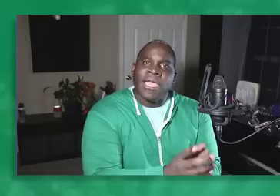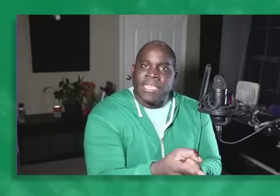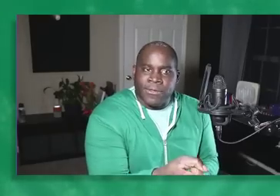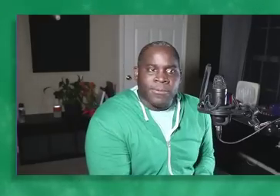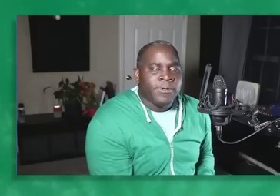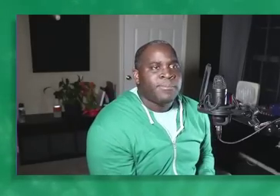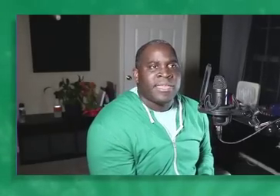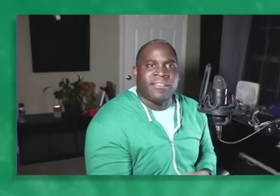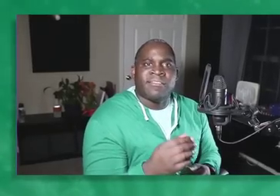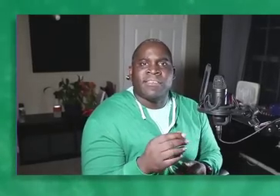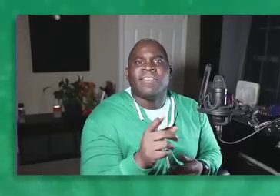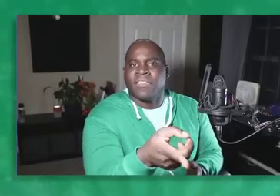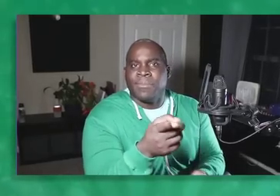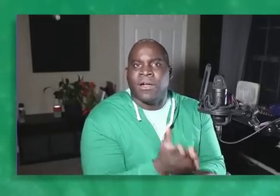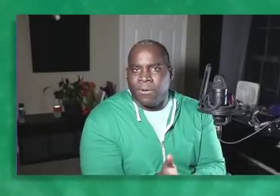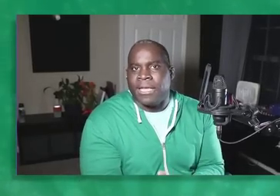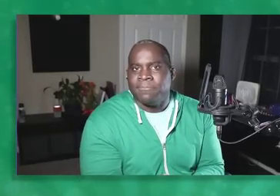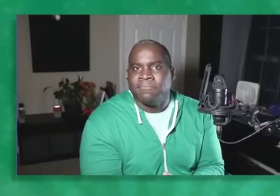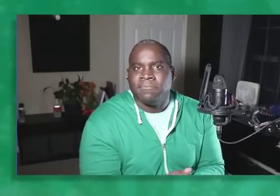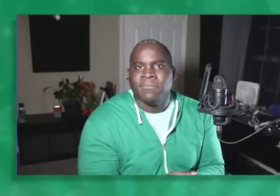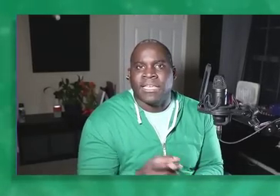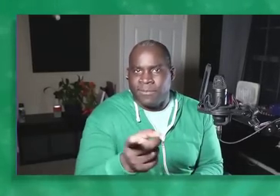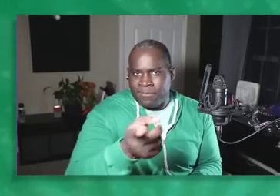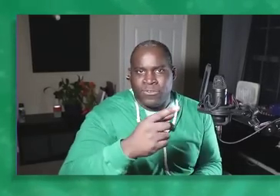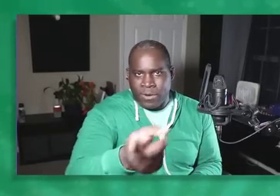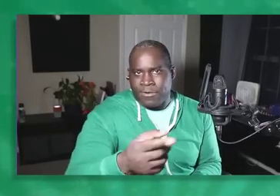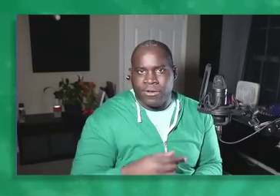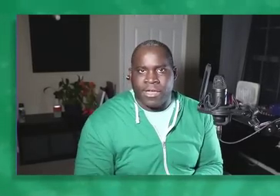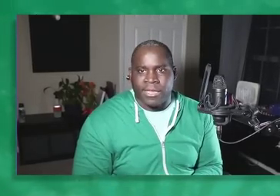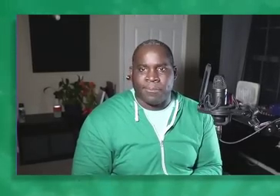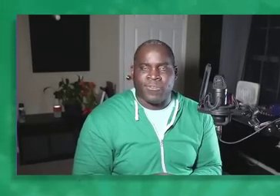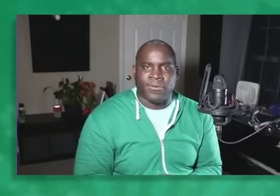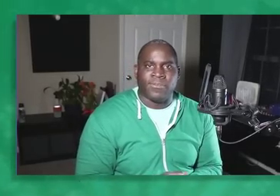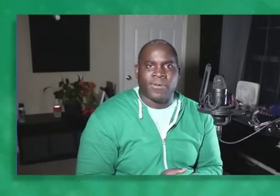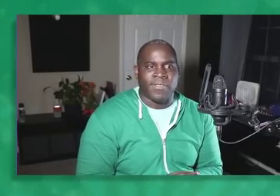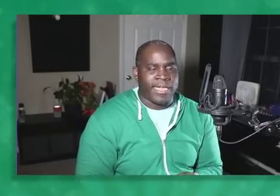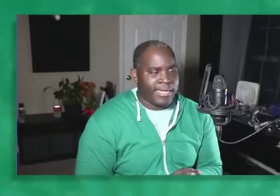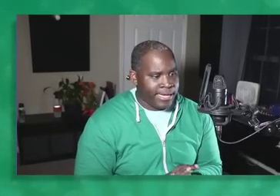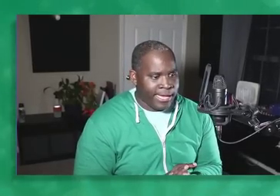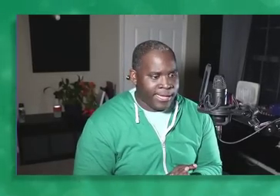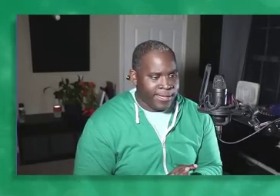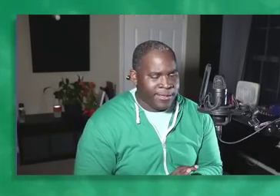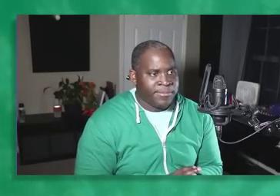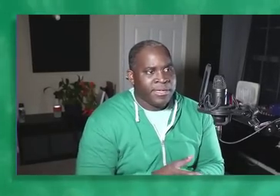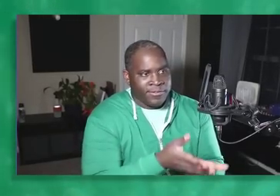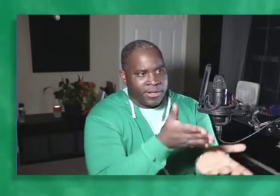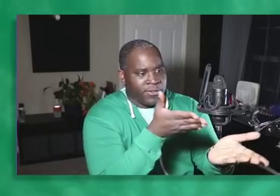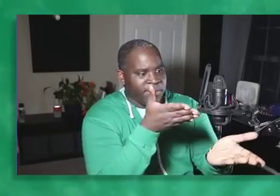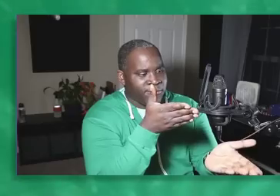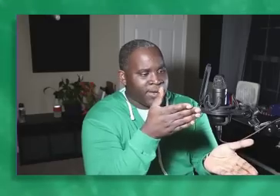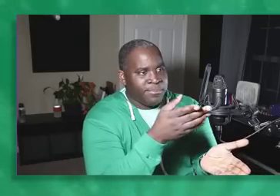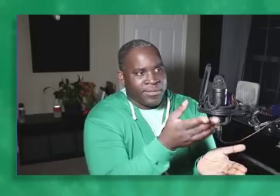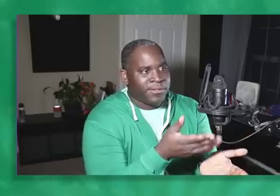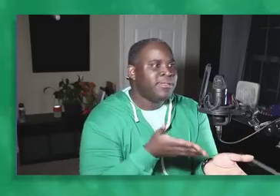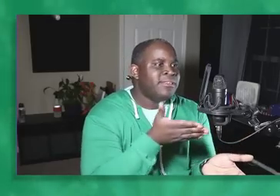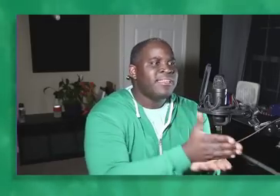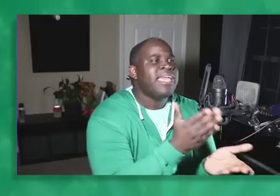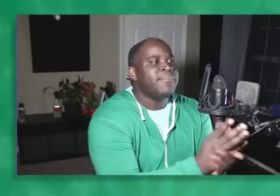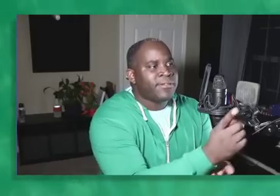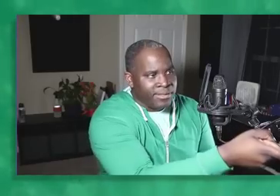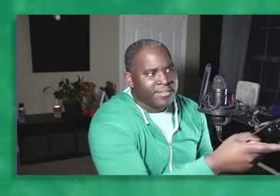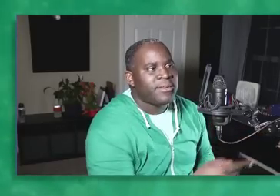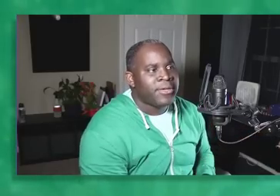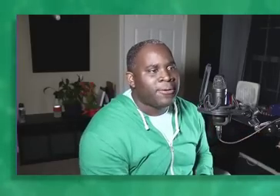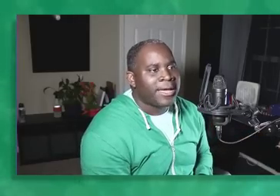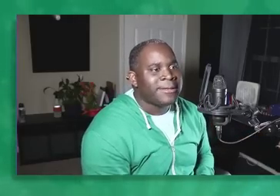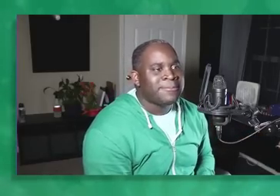all right you means it's going to be all right, like to whoever you're talking to. So like talking to your best friend, Bill. Hey,